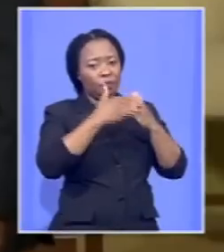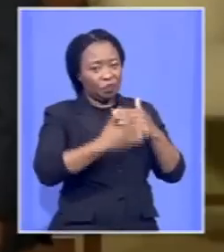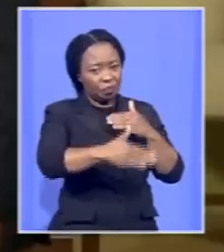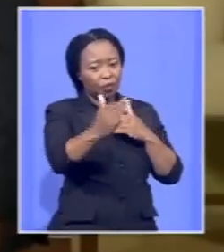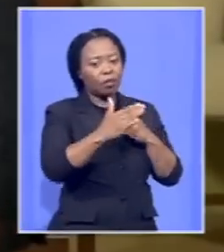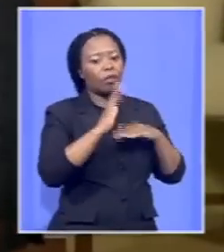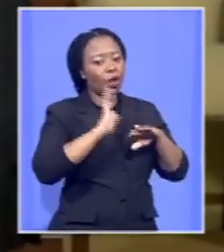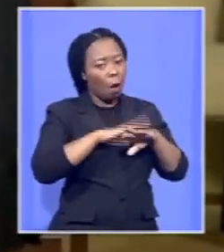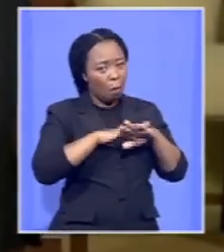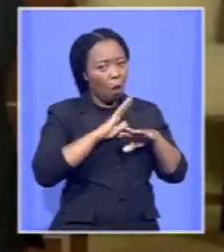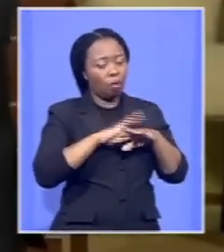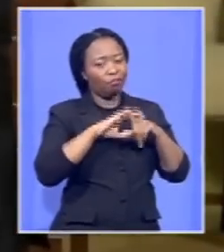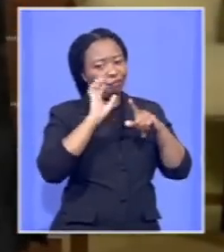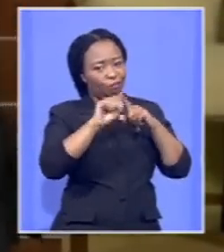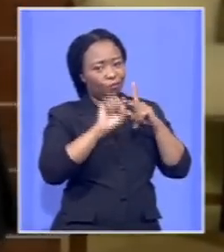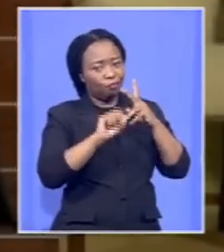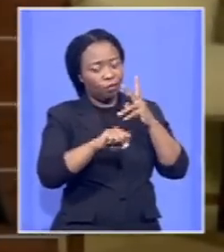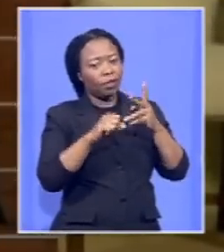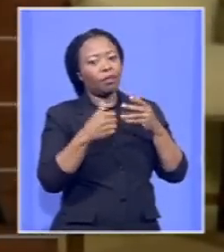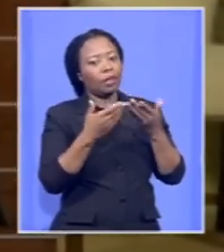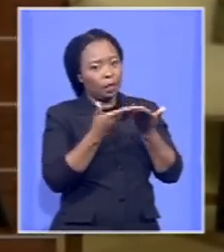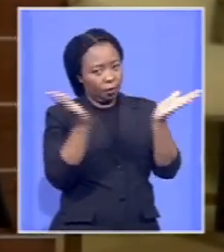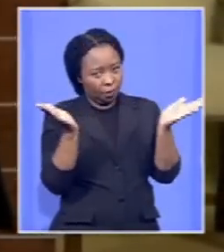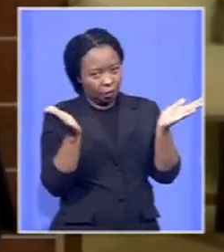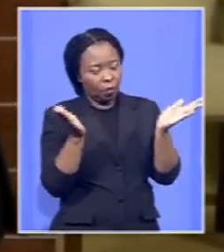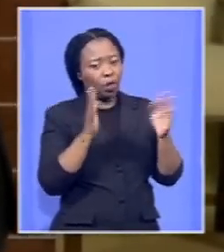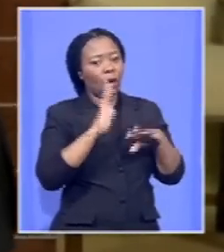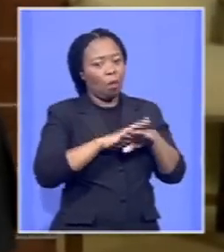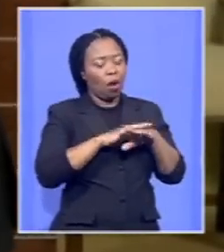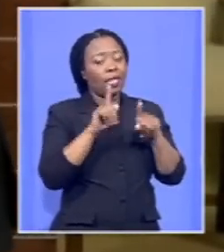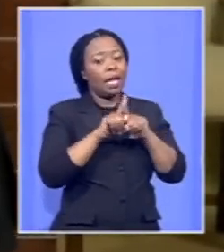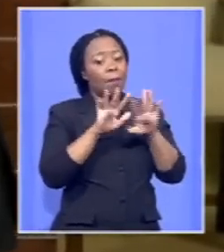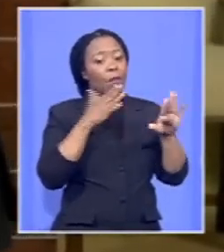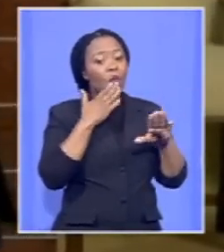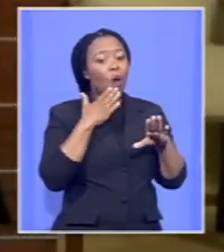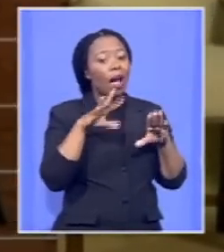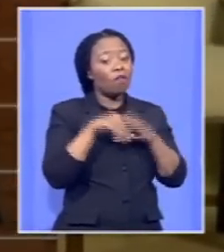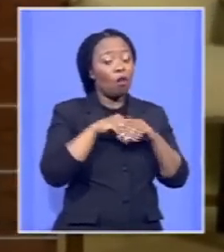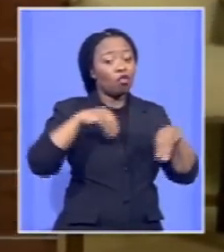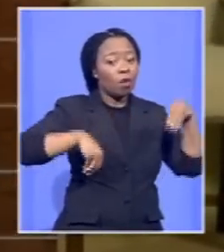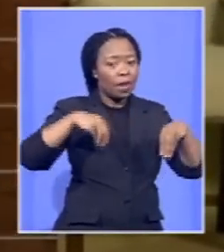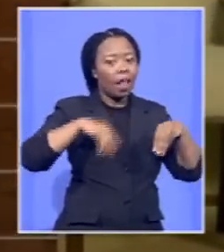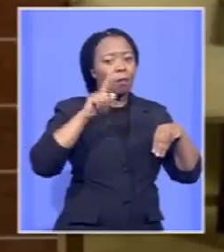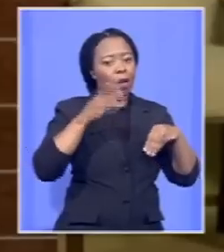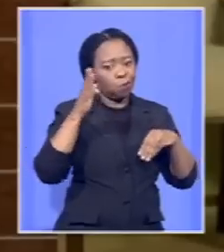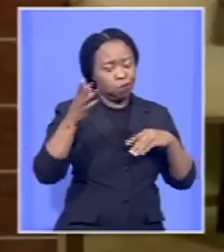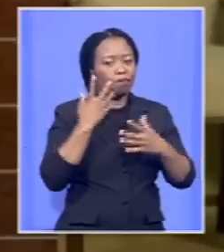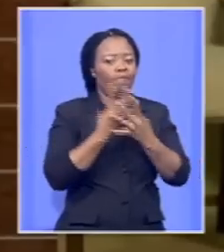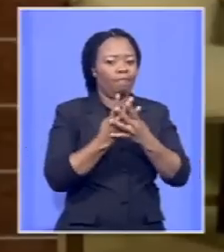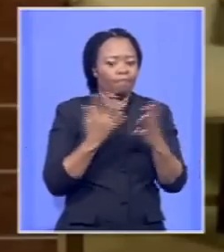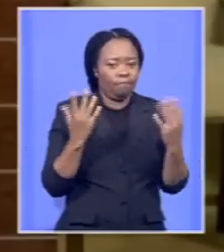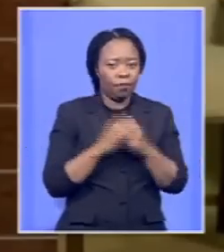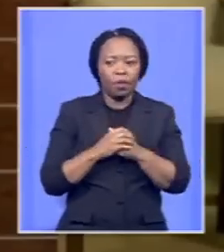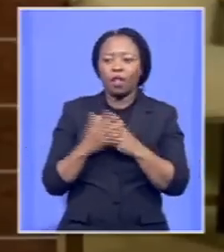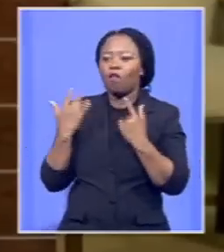more revelations also, and that also perpetrators being taken to book. Where to from